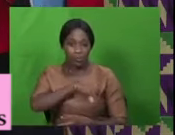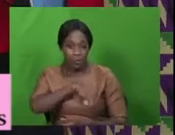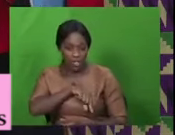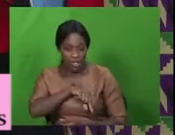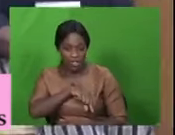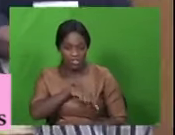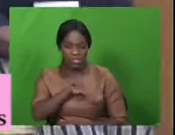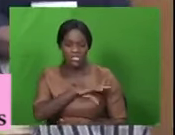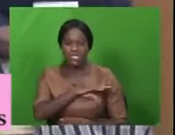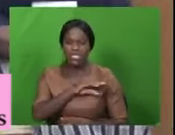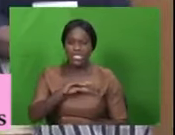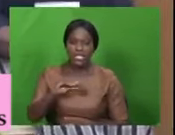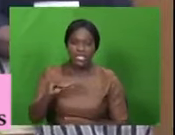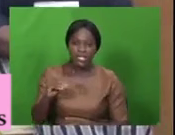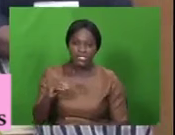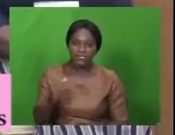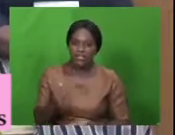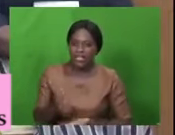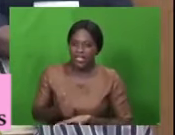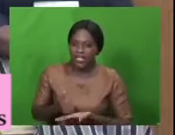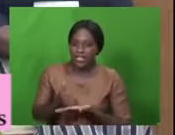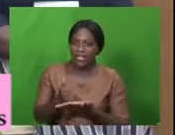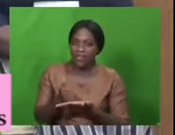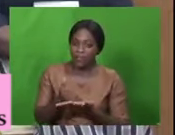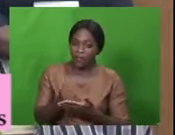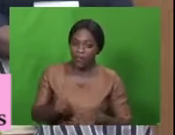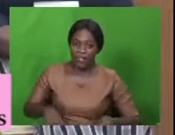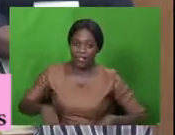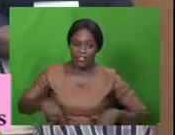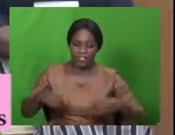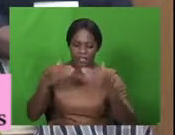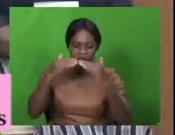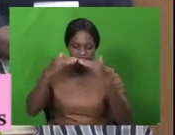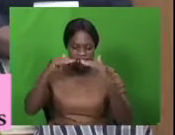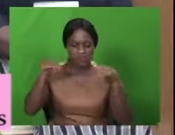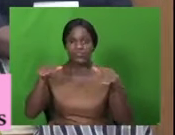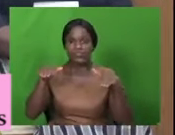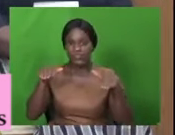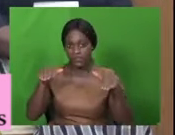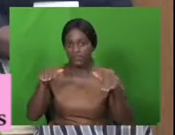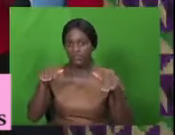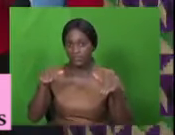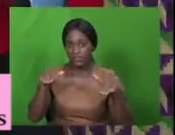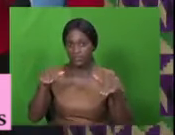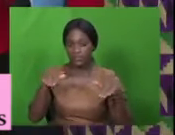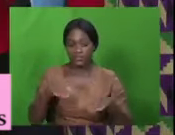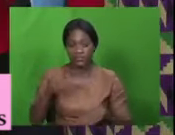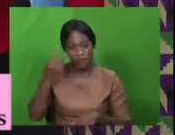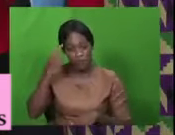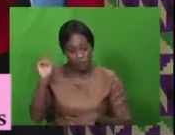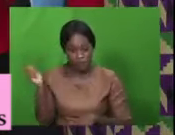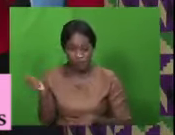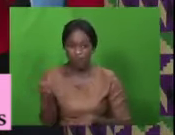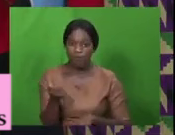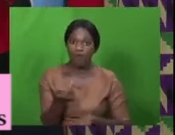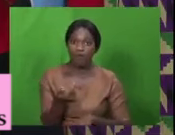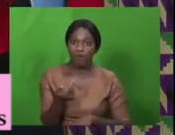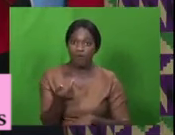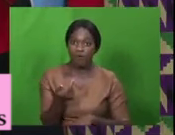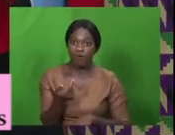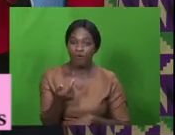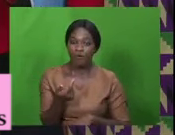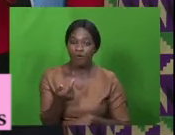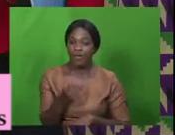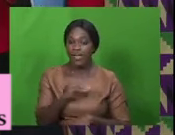in general, improved the living standards and quality of lives of all concerned, including that